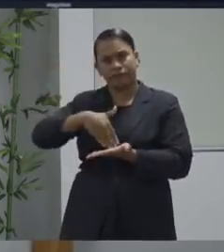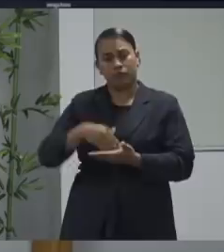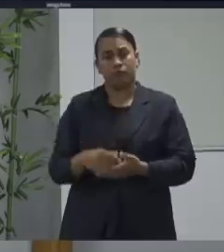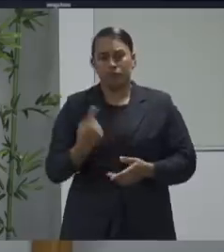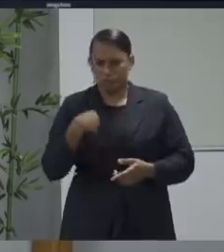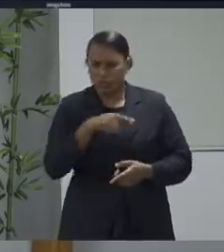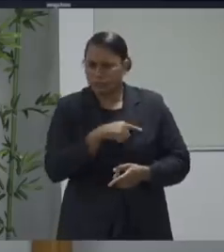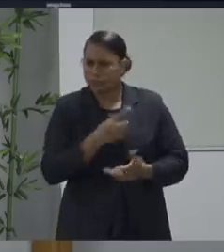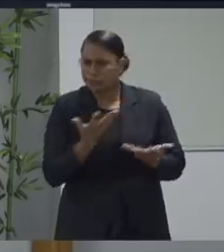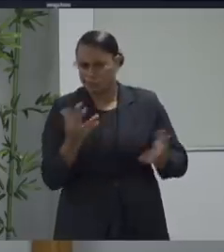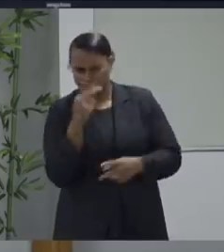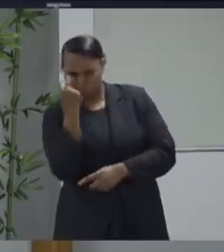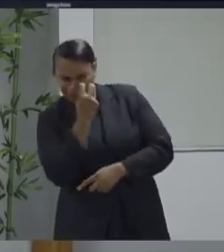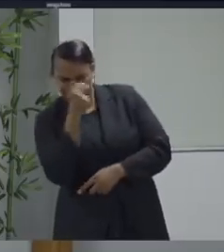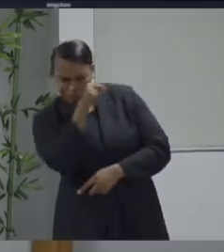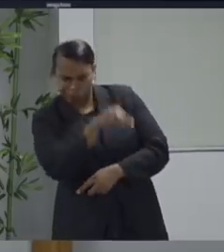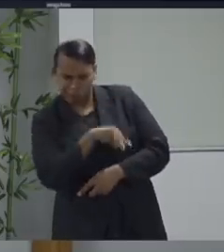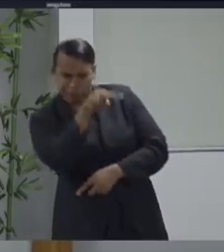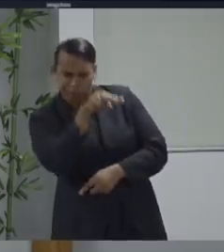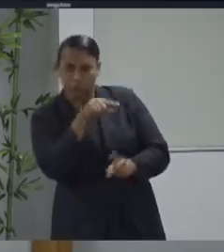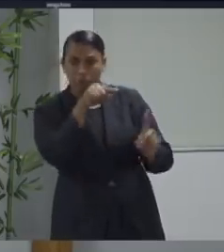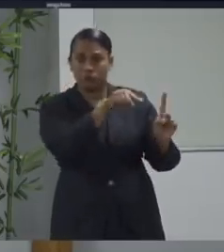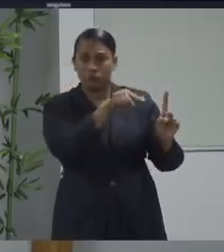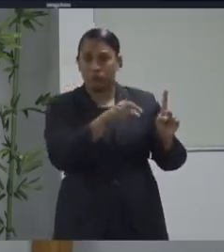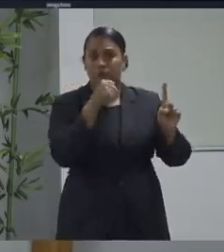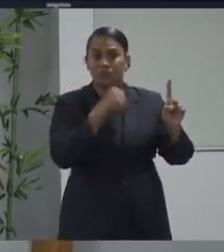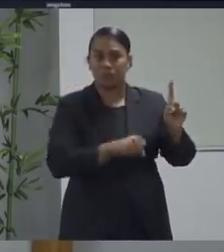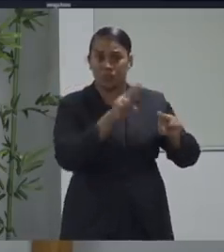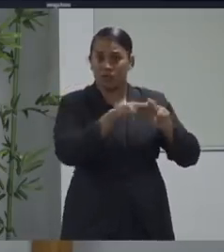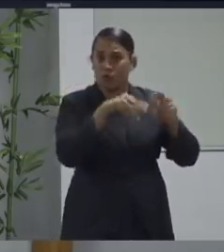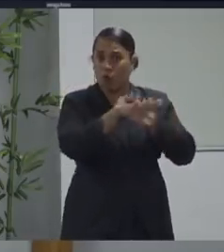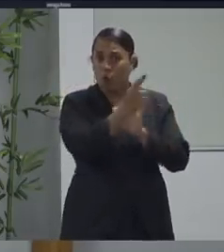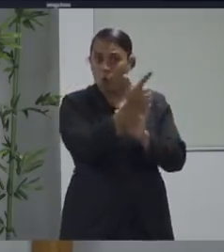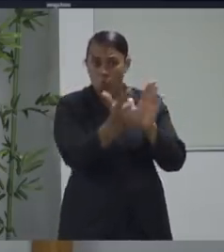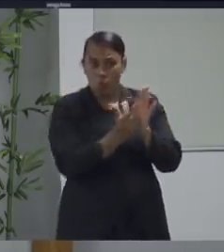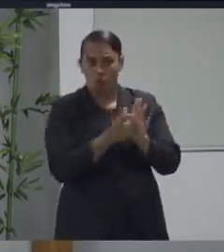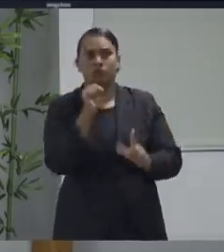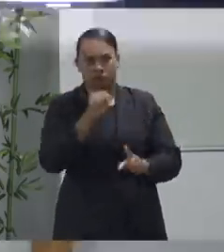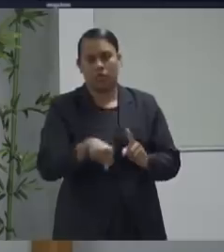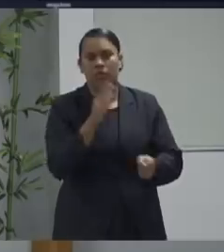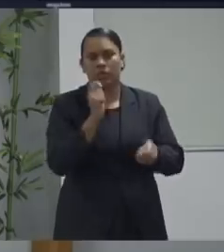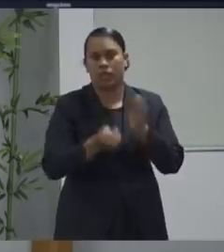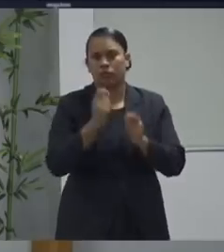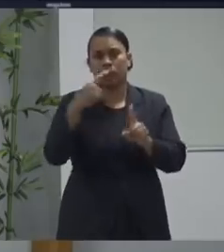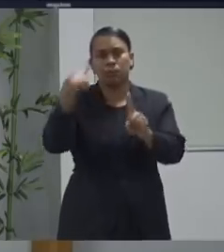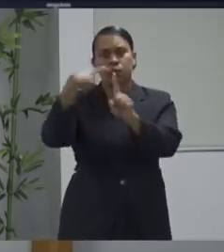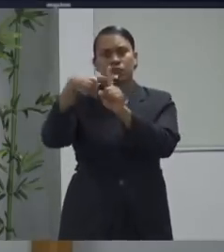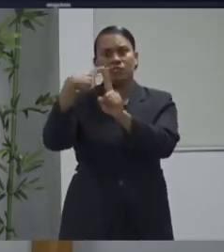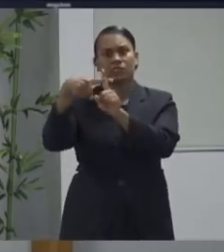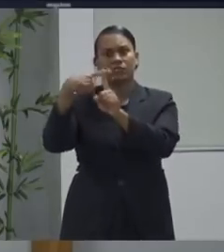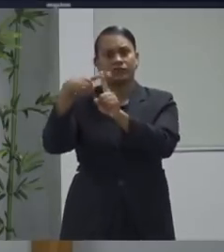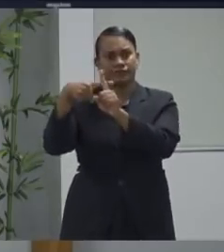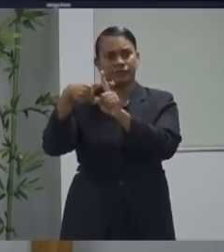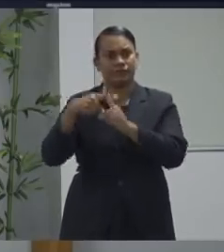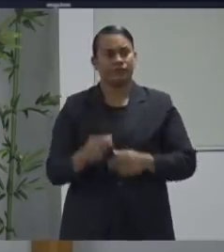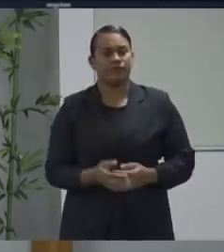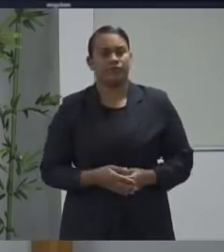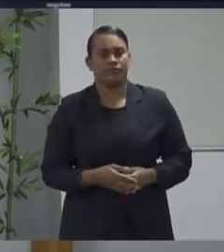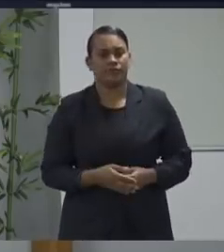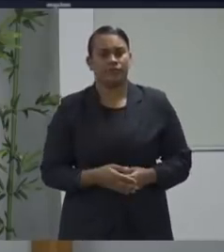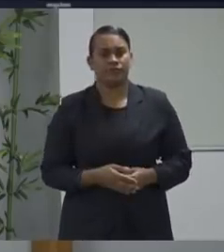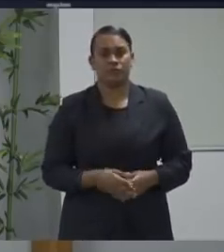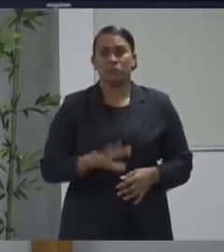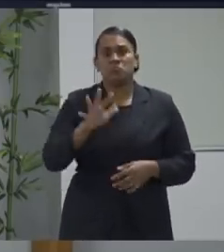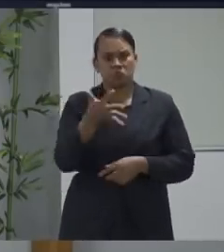suspected, the father-in-law has indeed tested positive for the virus. He likely became infected at a